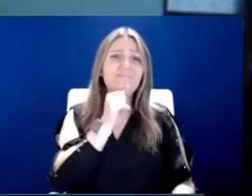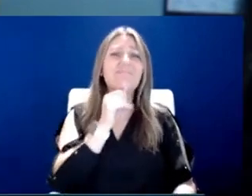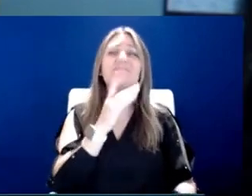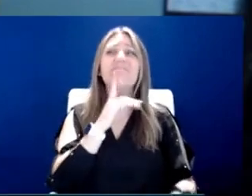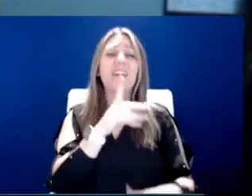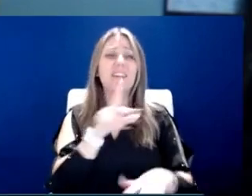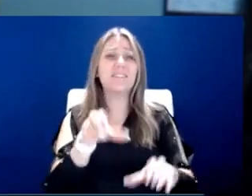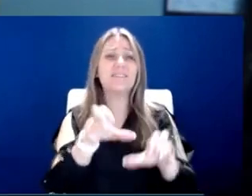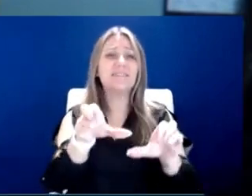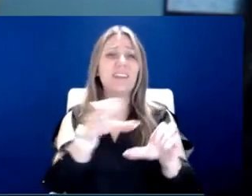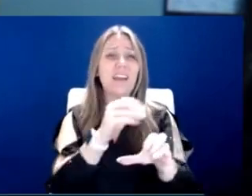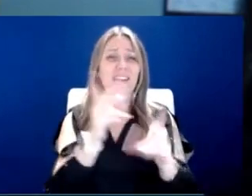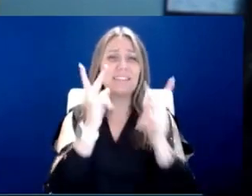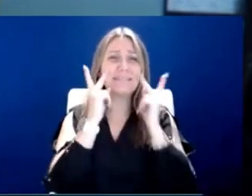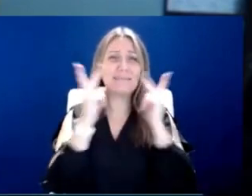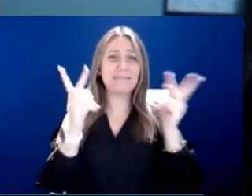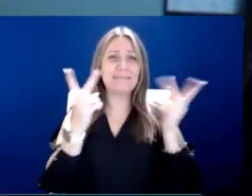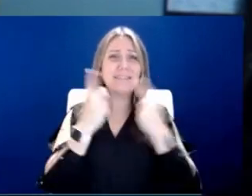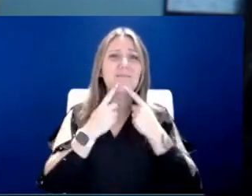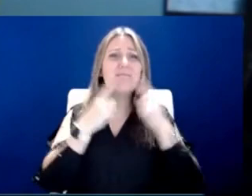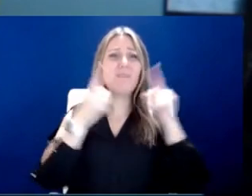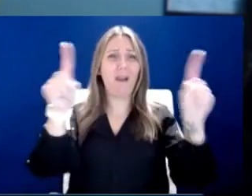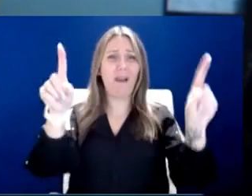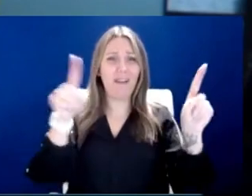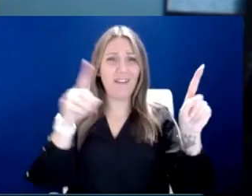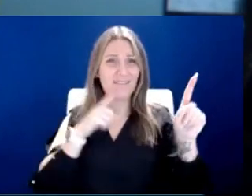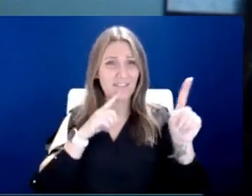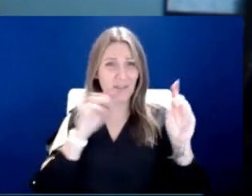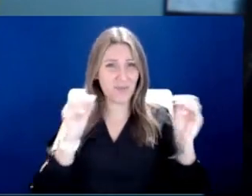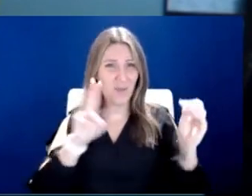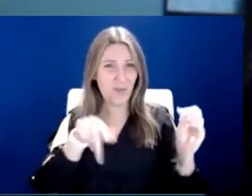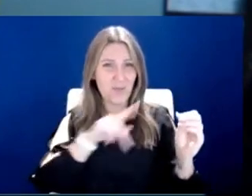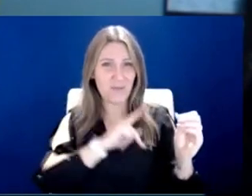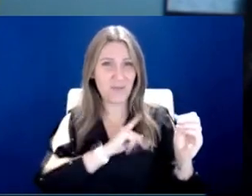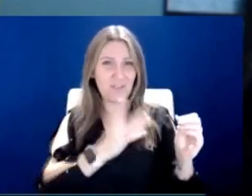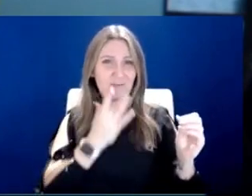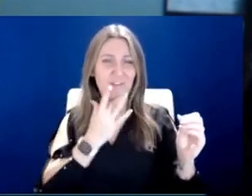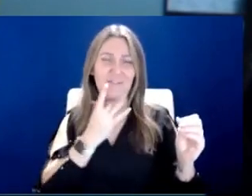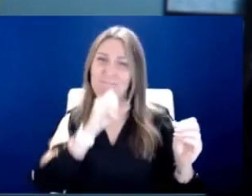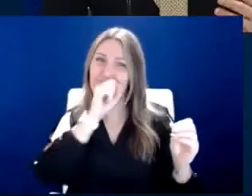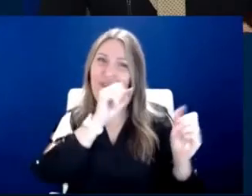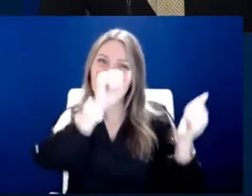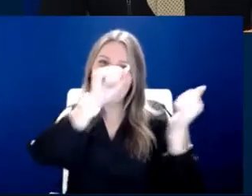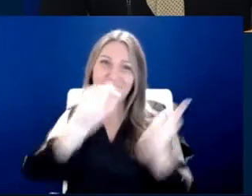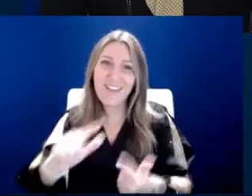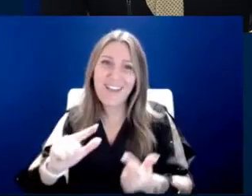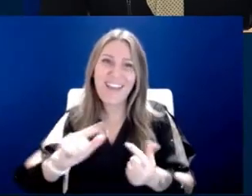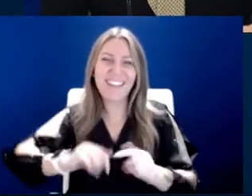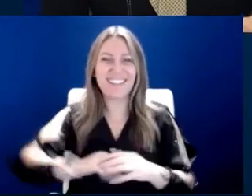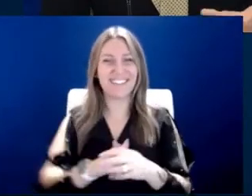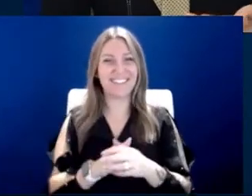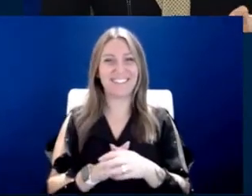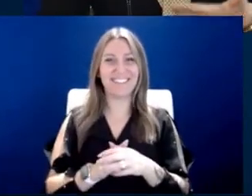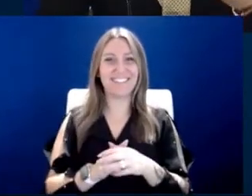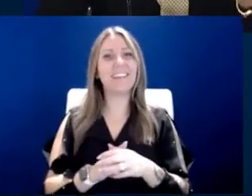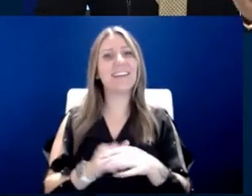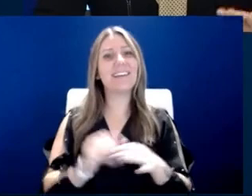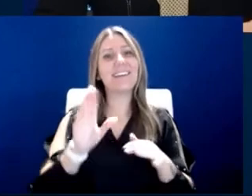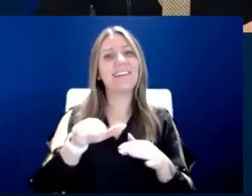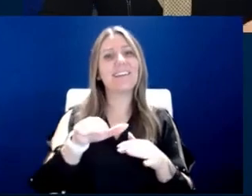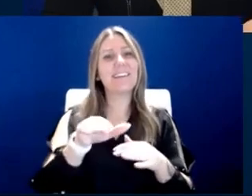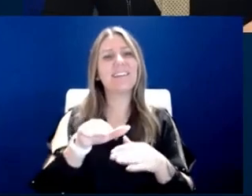them succeed. So no personal favorites. Love them all. Love them all. And Dr. Alm, same question though. When